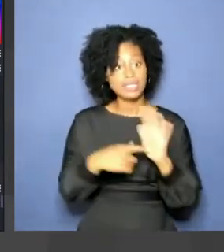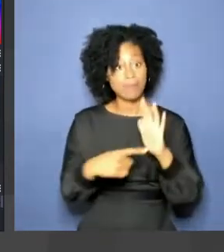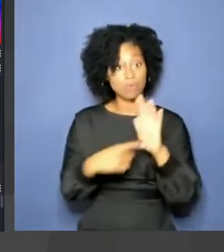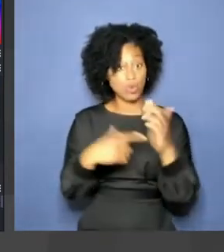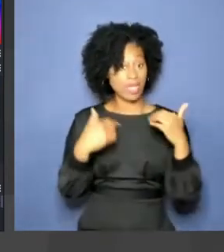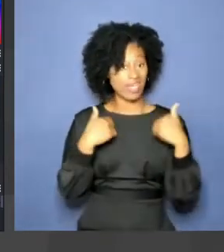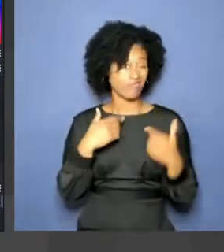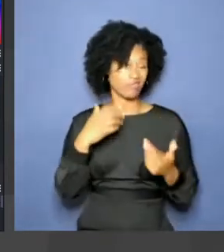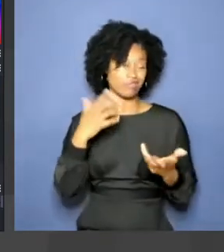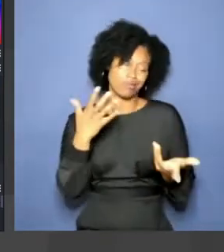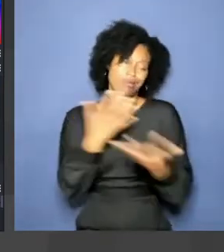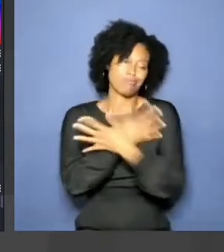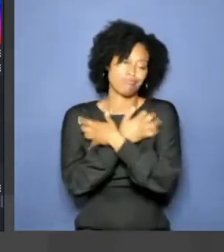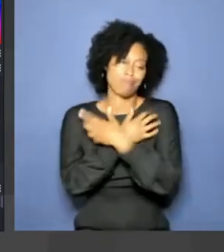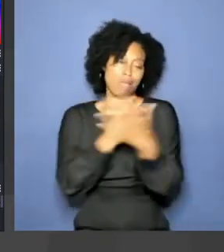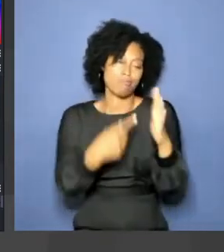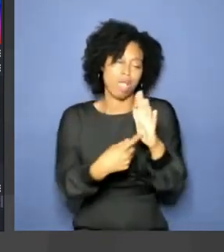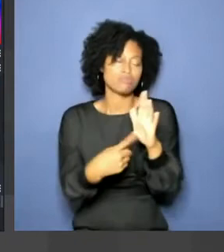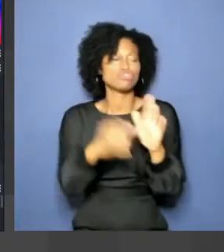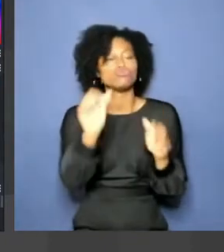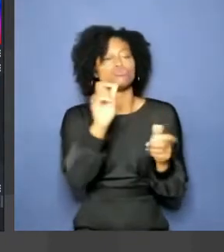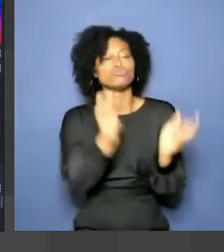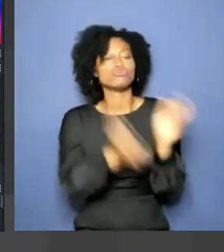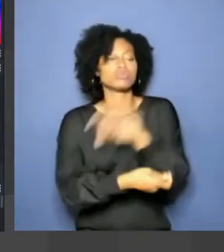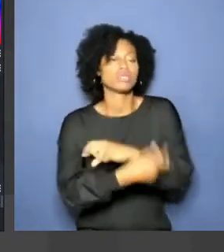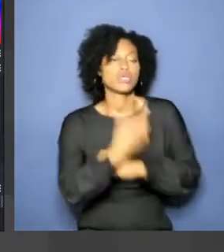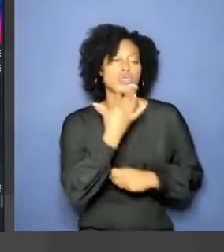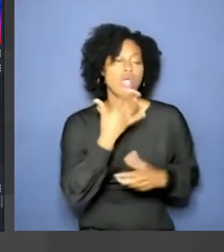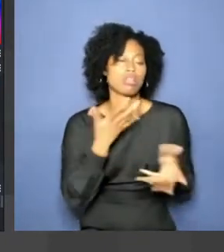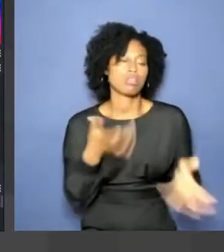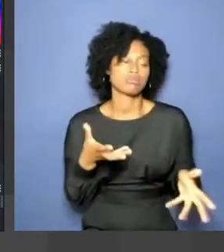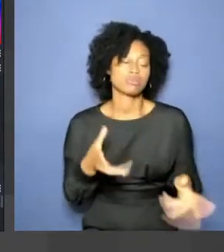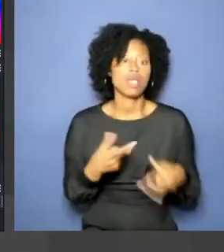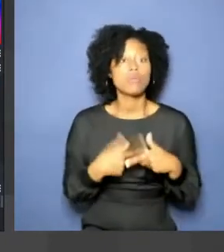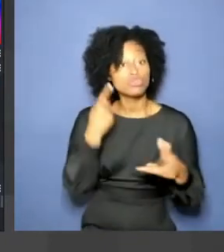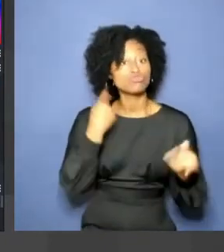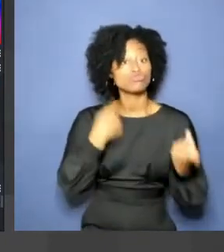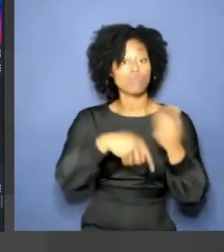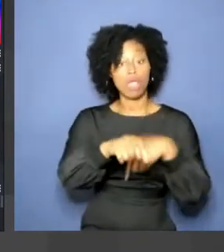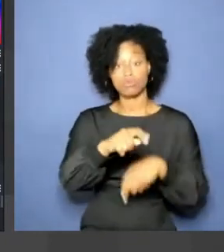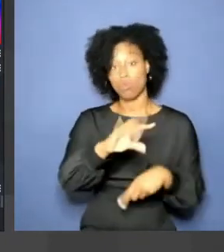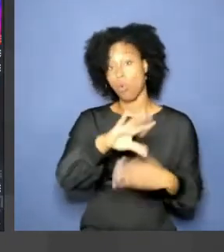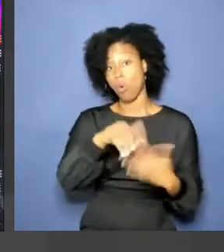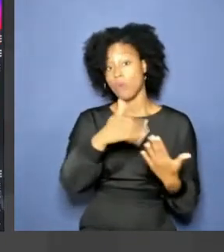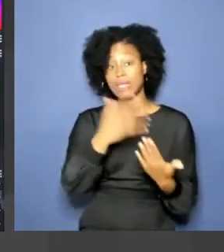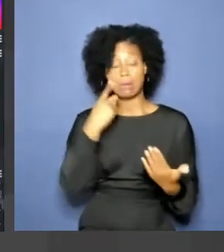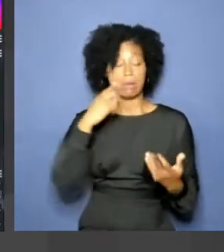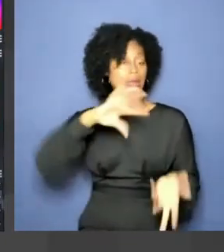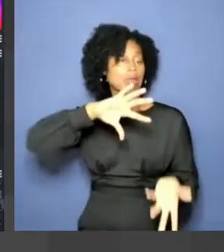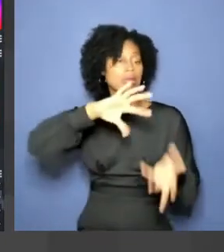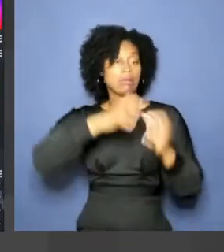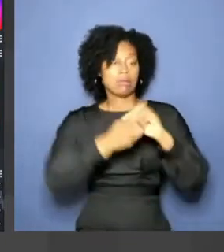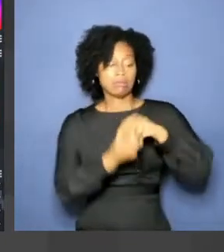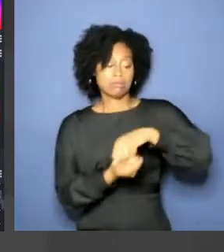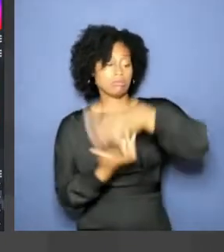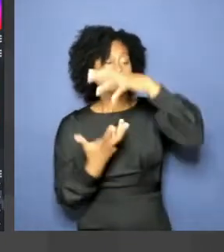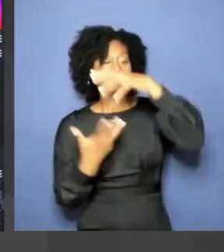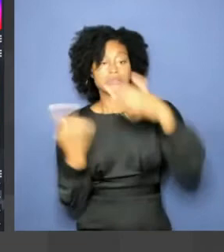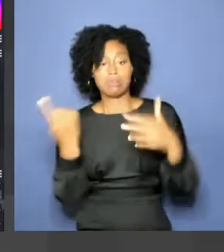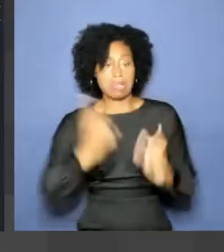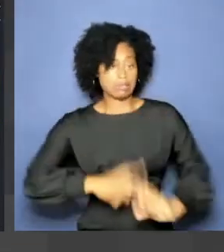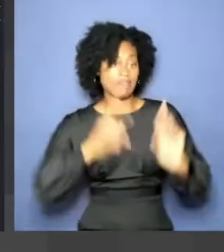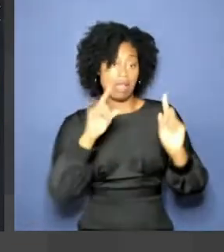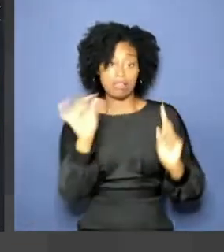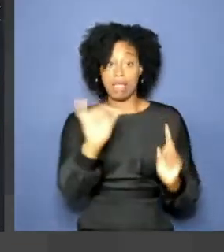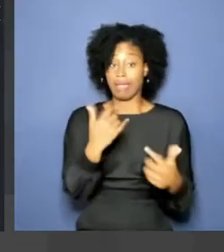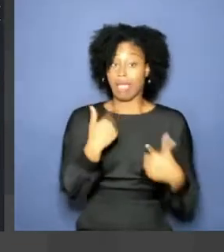just going to recolor the model. Of course you could also change the whole model to turn it into something entirely different, like this butterfly that I